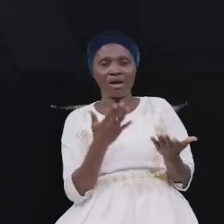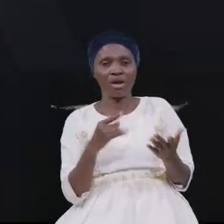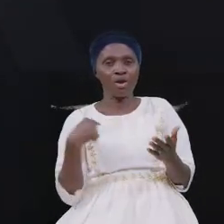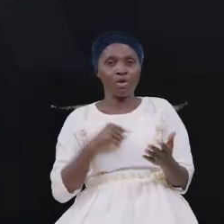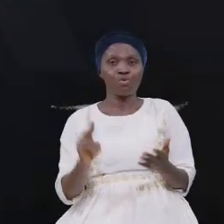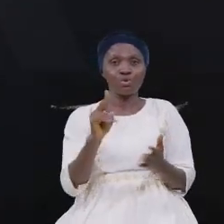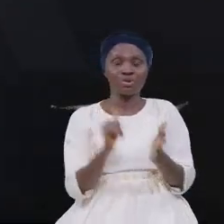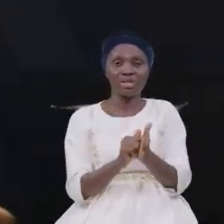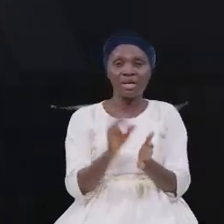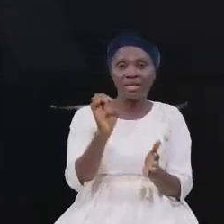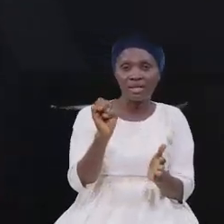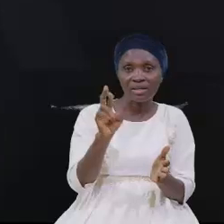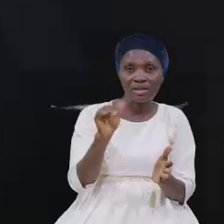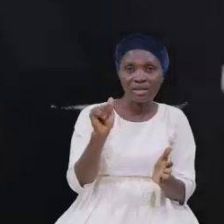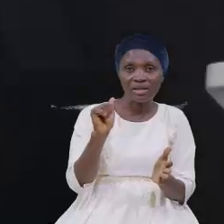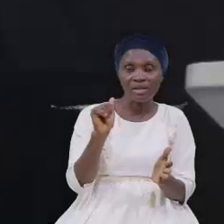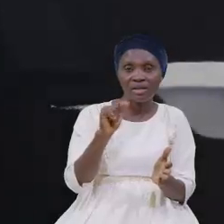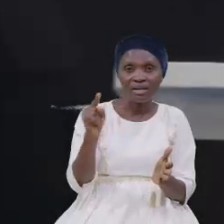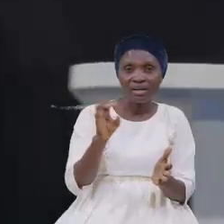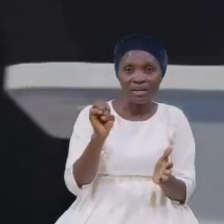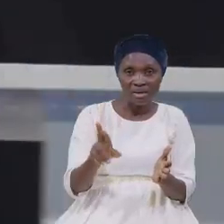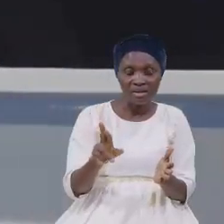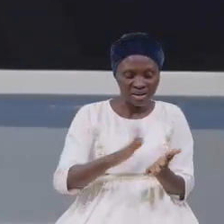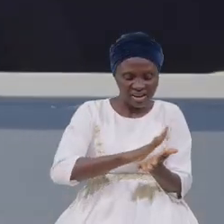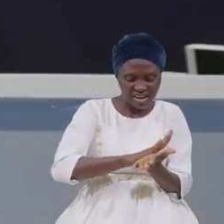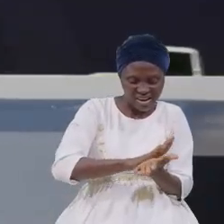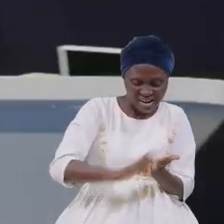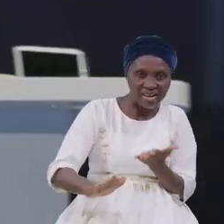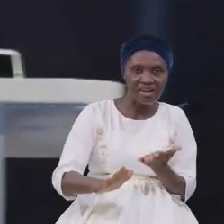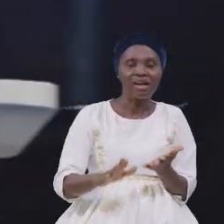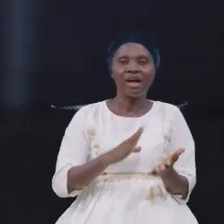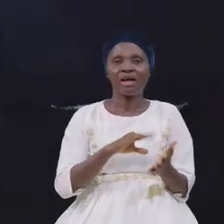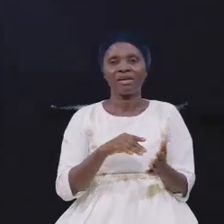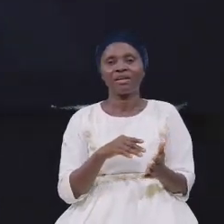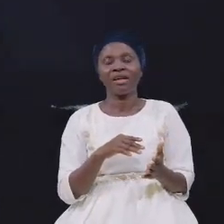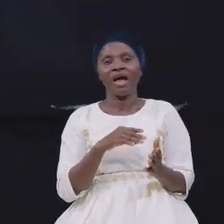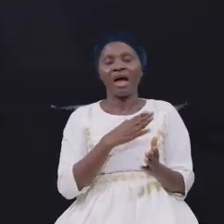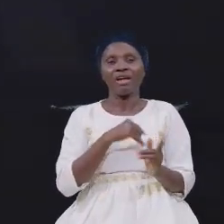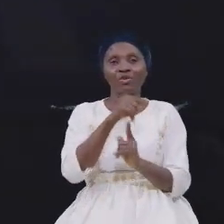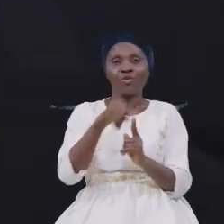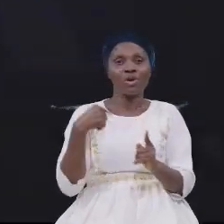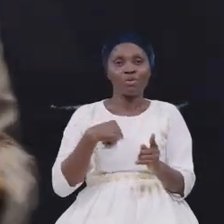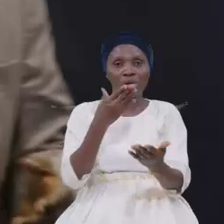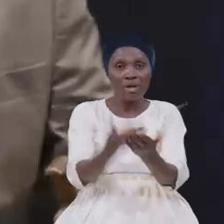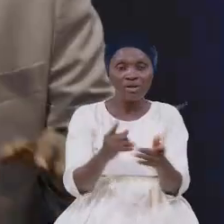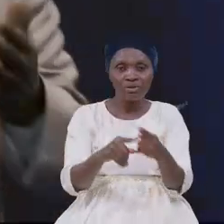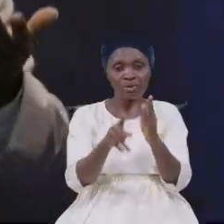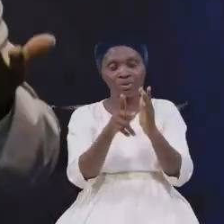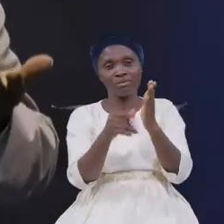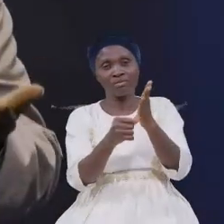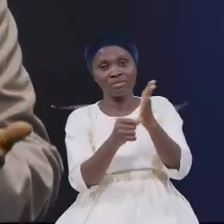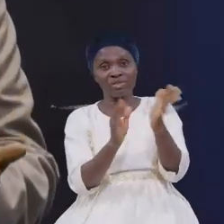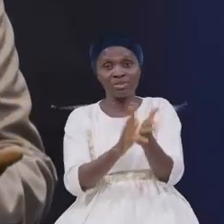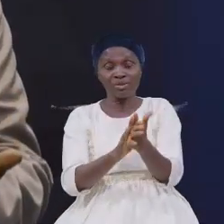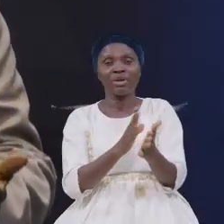takes away the pencil. Then we went to the secondary school, and now we were not using just pencil, we're